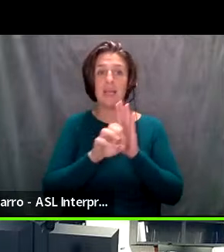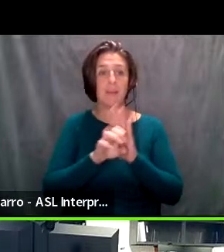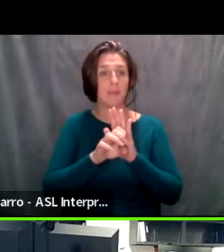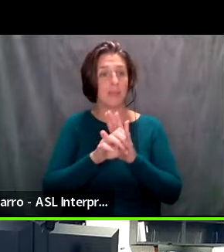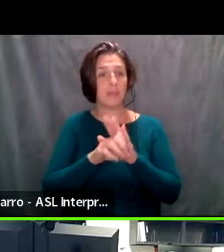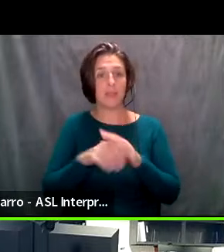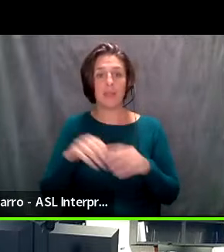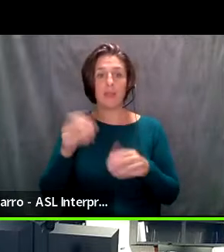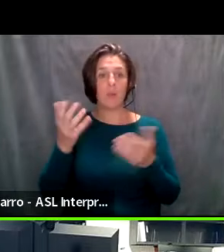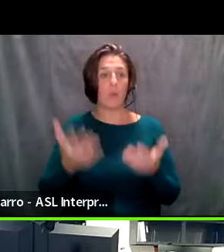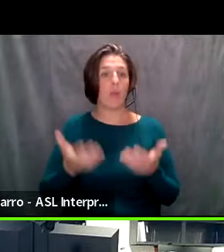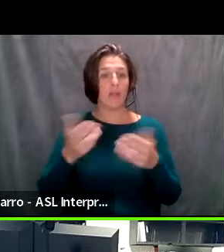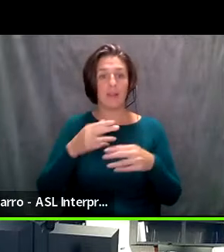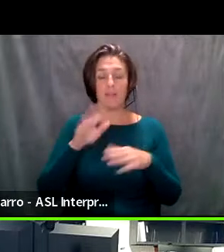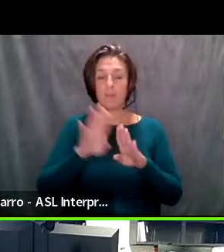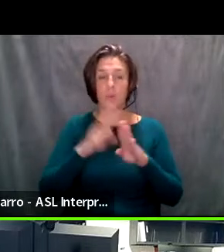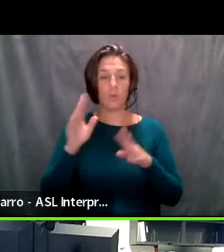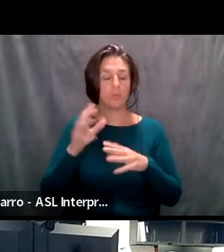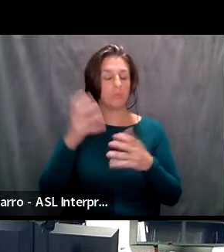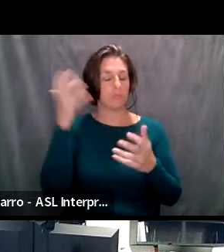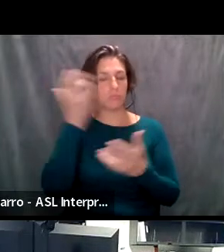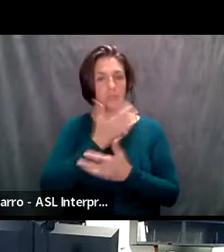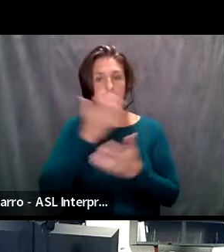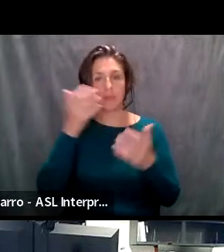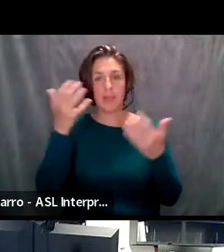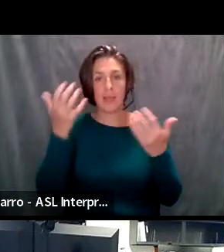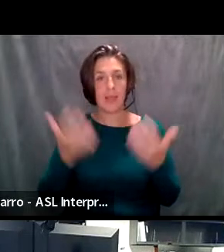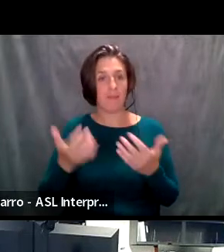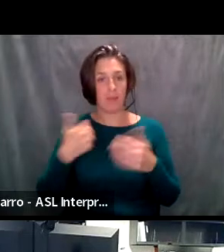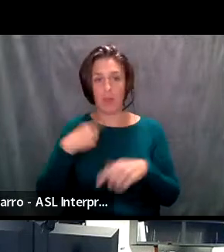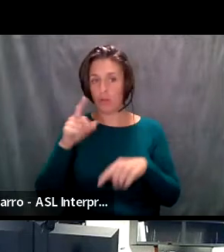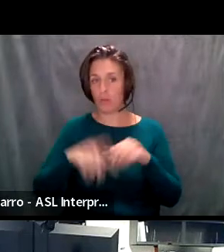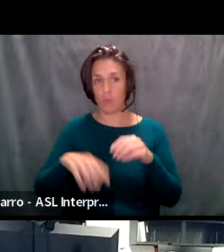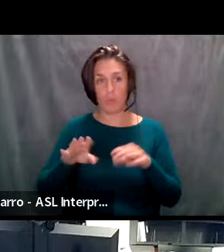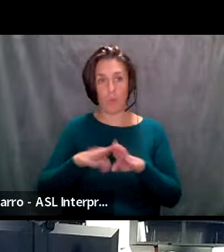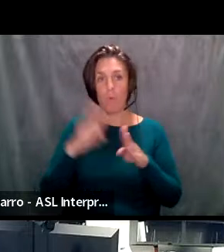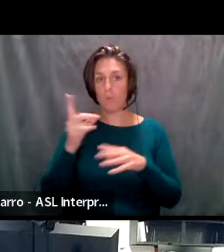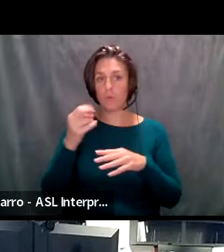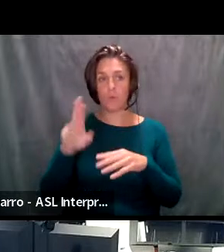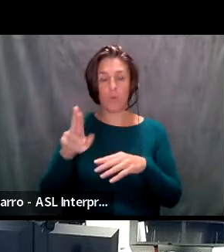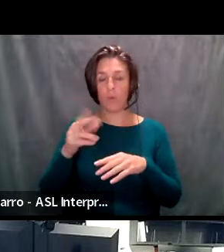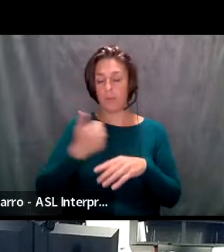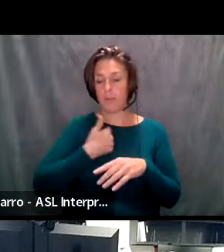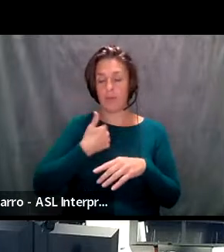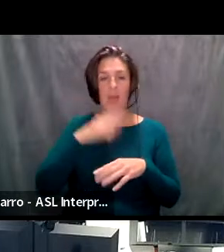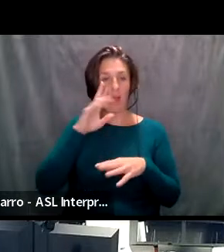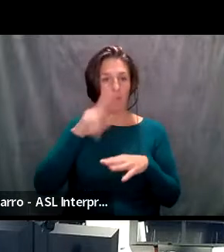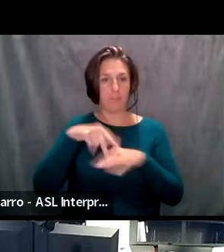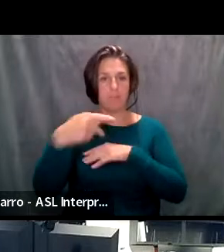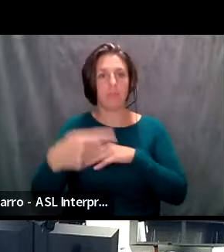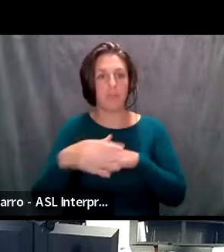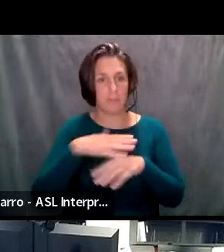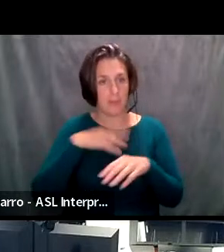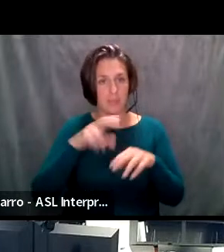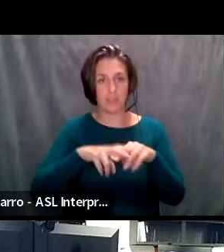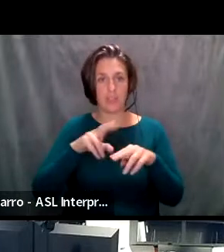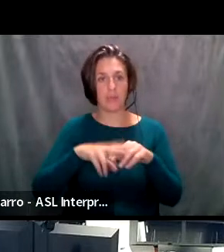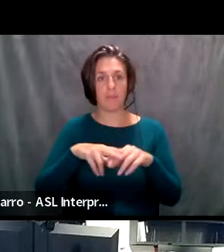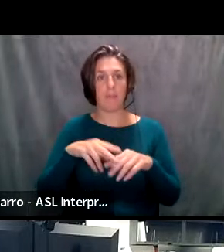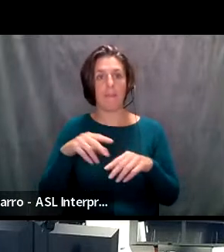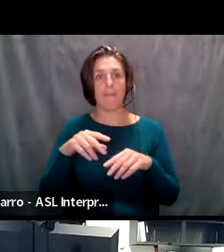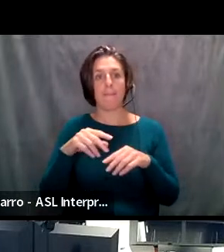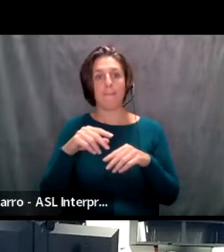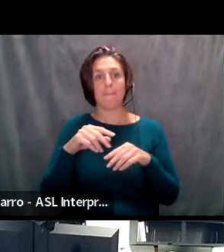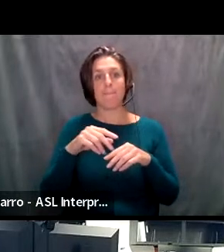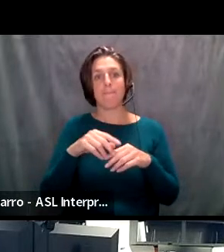heavy. Yeah. Sometimes we cannot, like I couldn't open the door on my own. I'd get pulled out of my chair. I guess